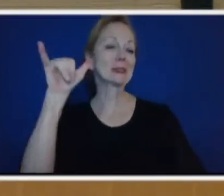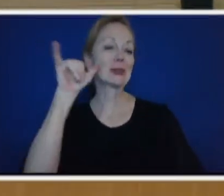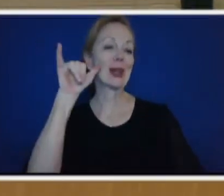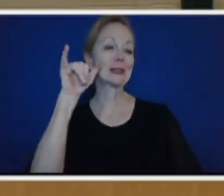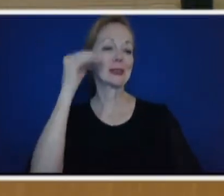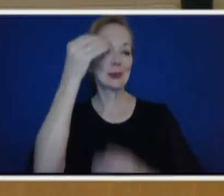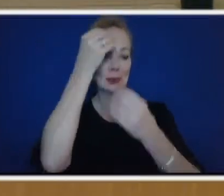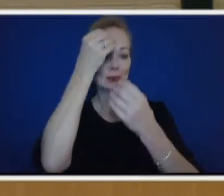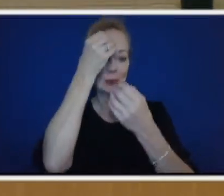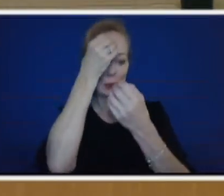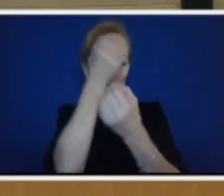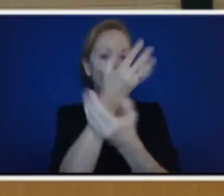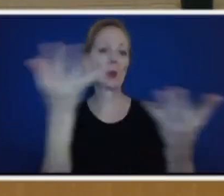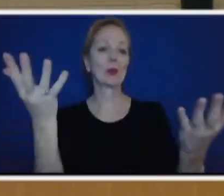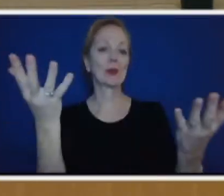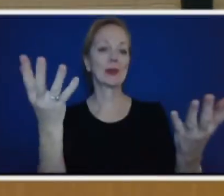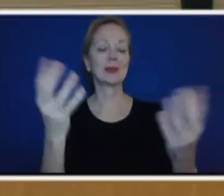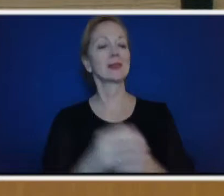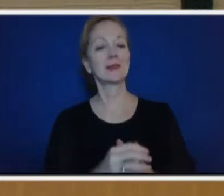The